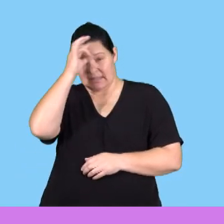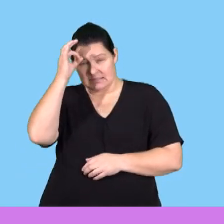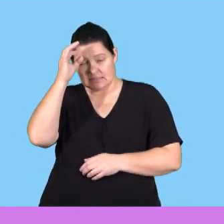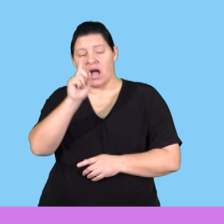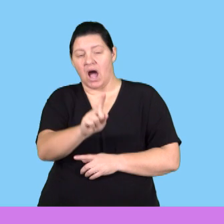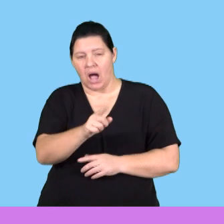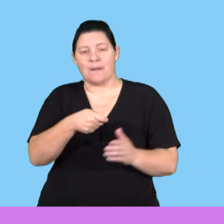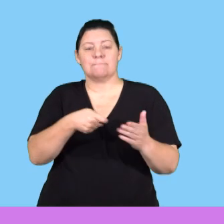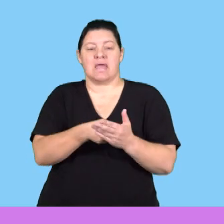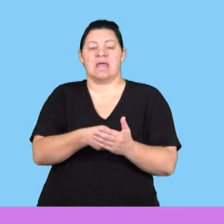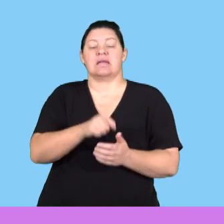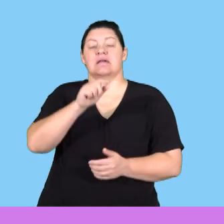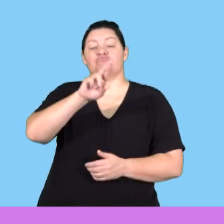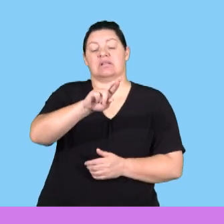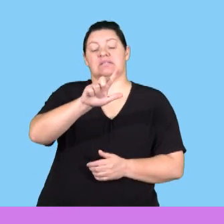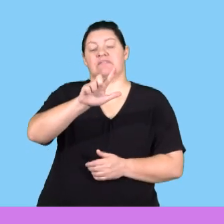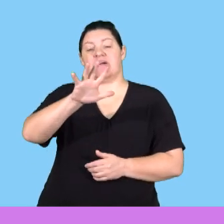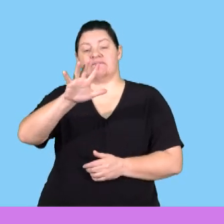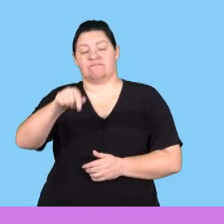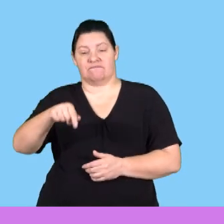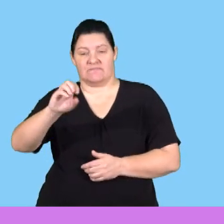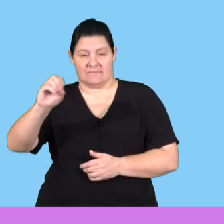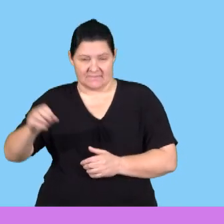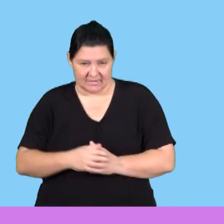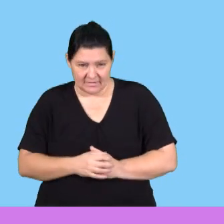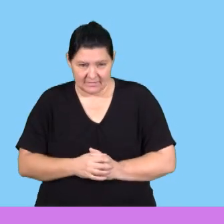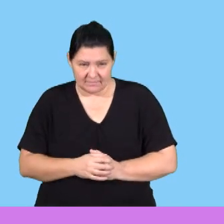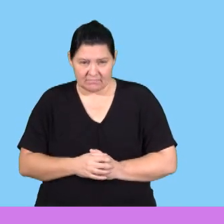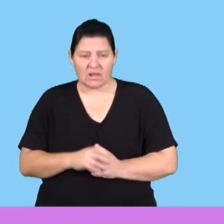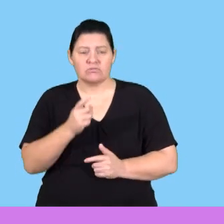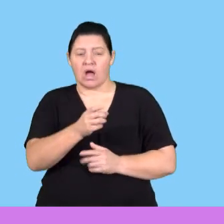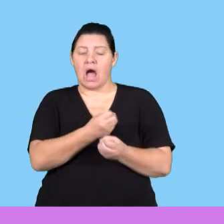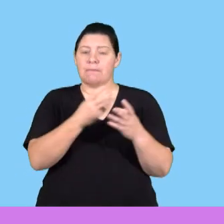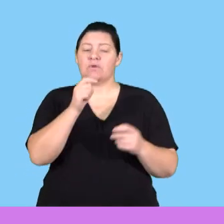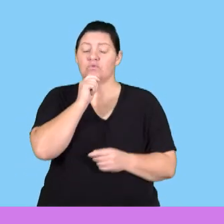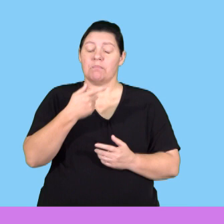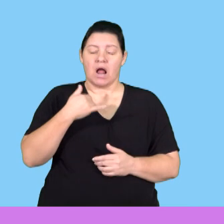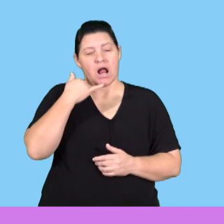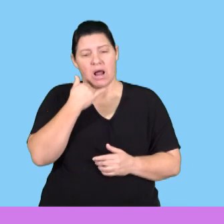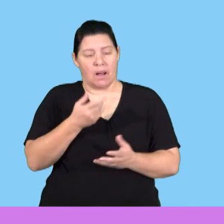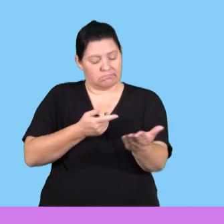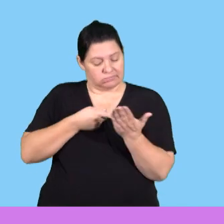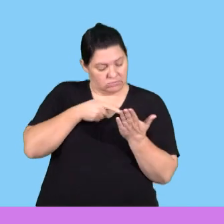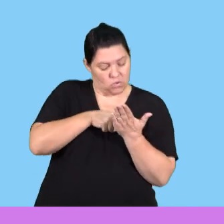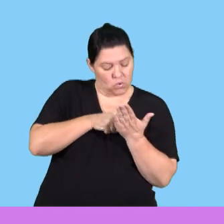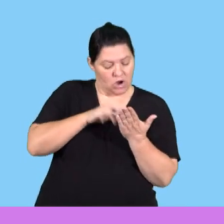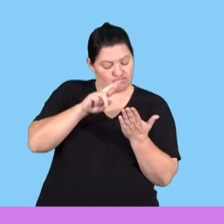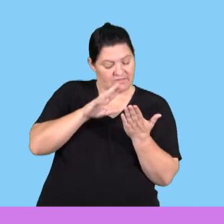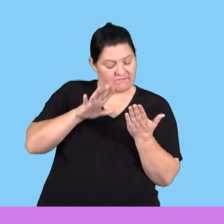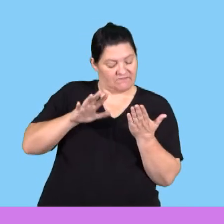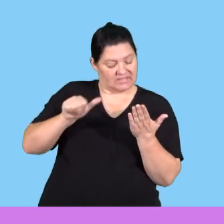then pay 75 rand. The second one, how many minutes did she use if she got a bill